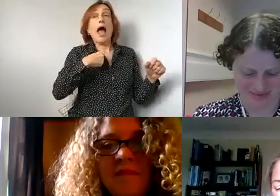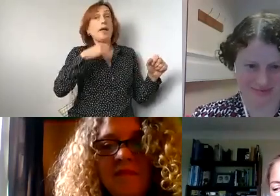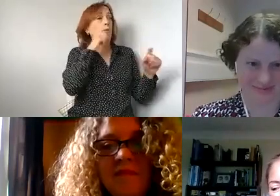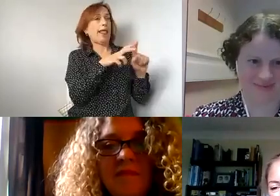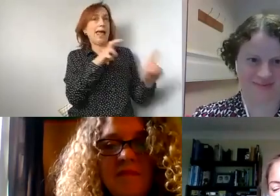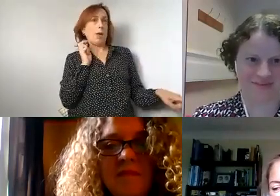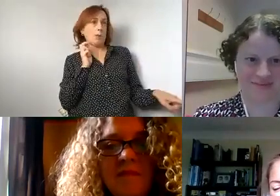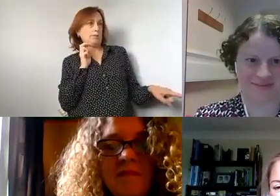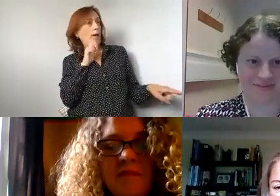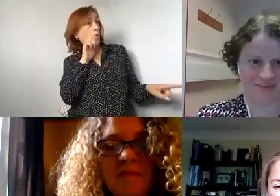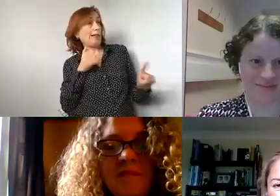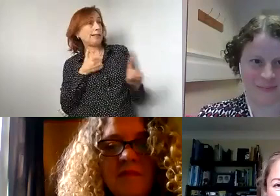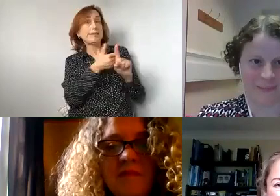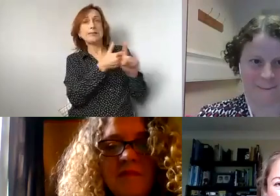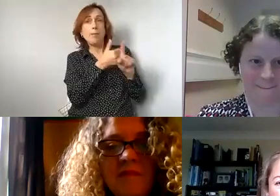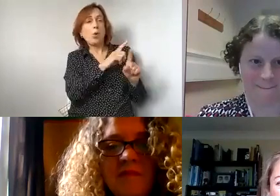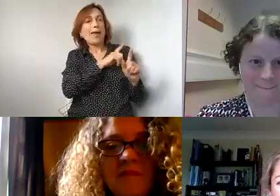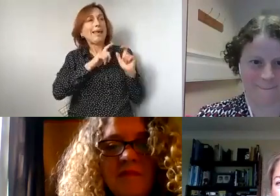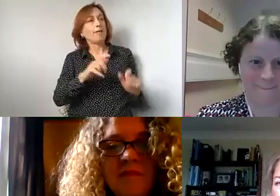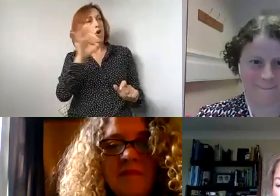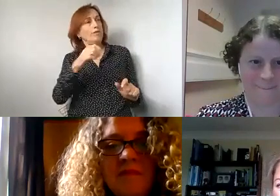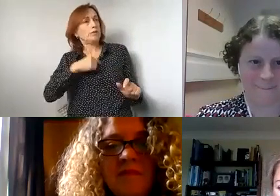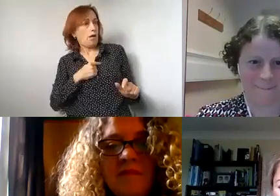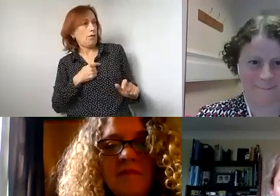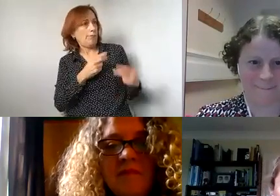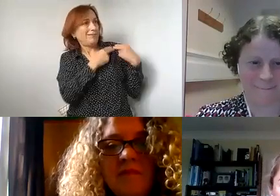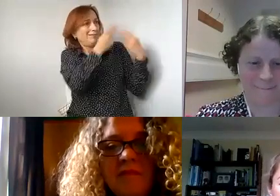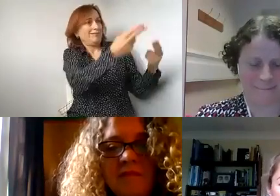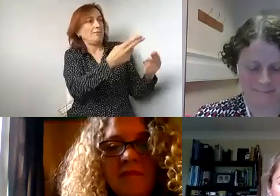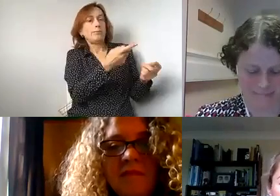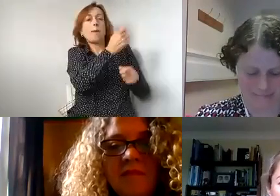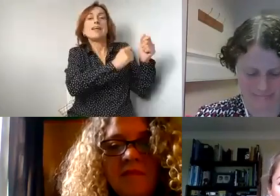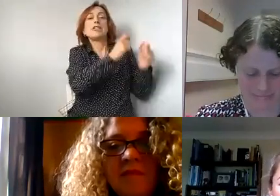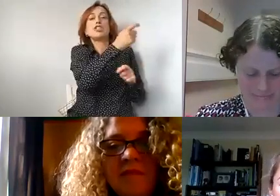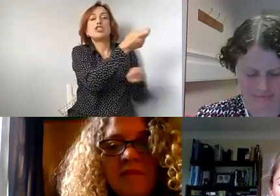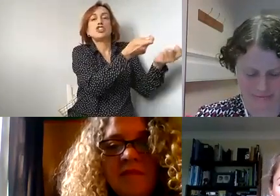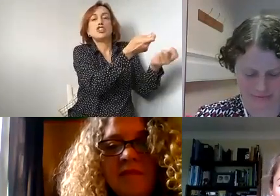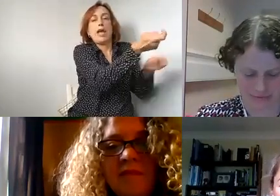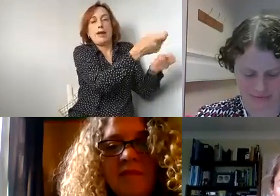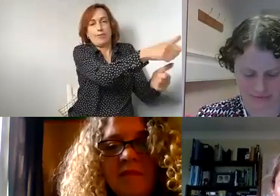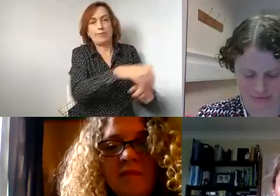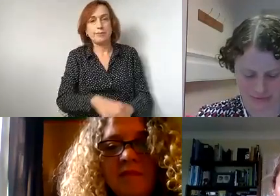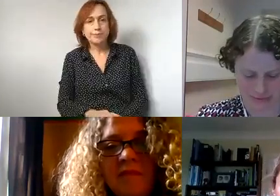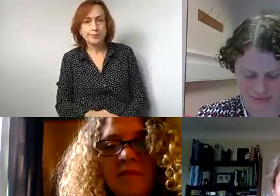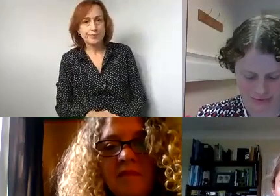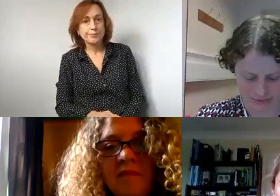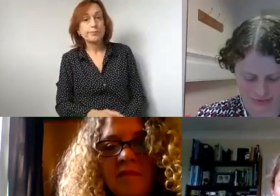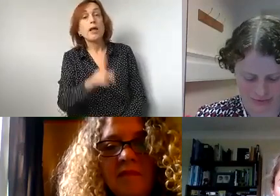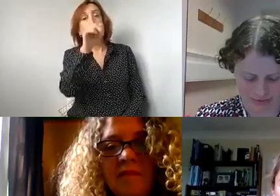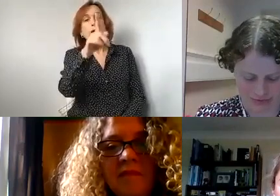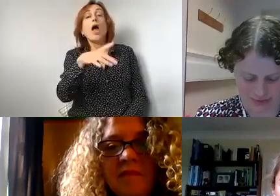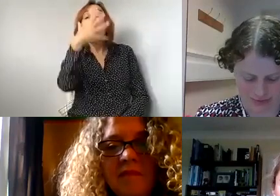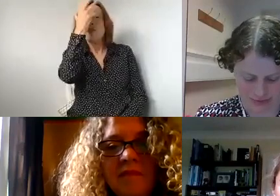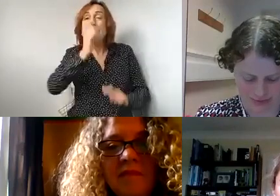officer, and hand over to Olivia to introduce our final speaker. And just before I do that, please do keep putting the questions in the Q&A box